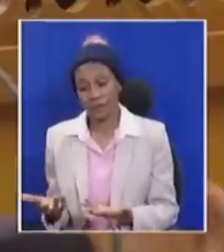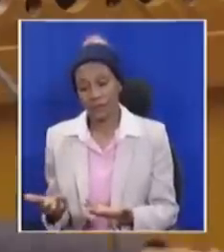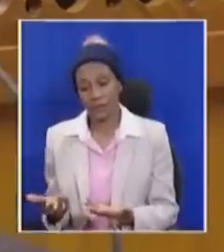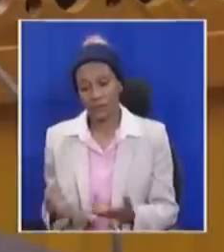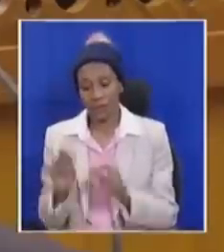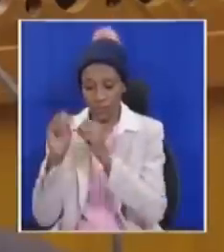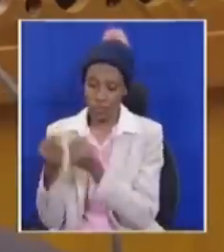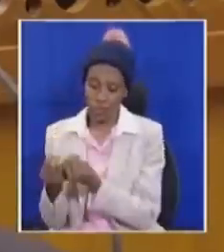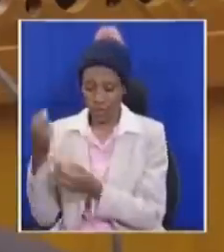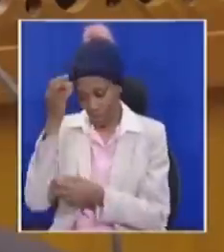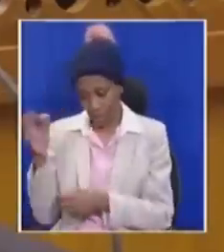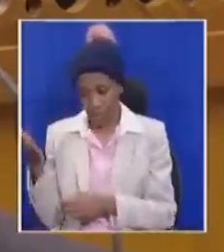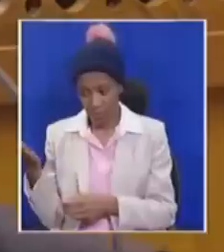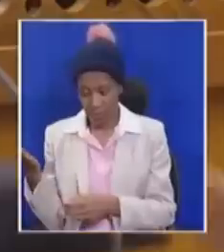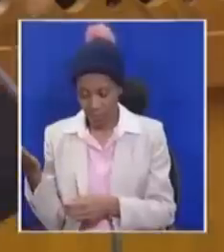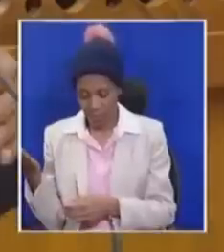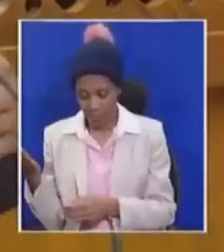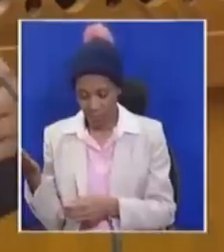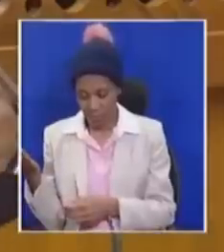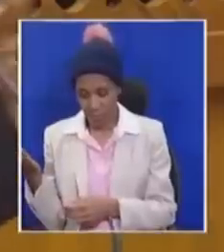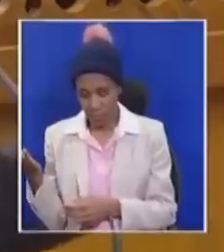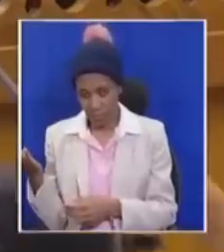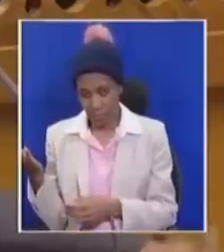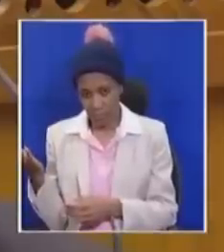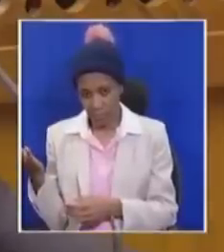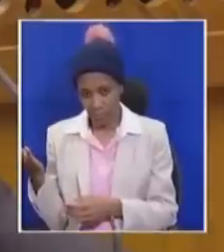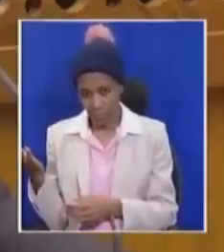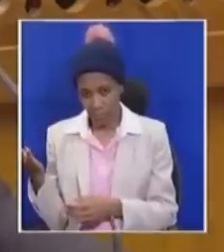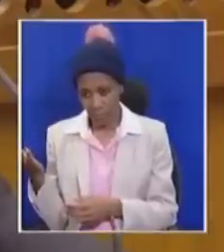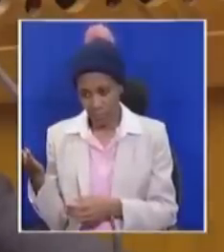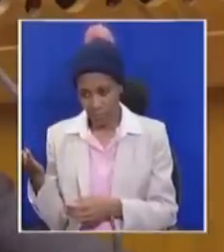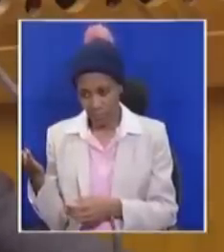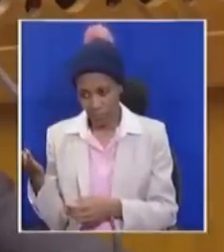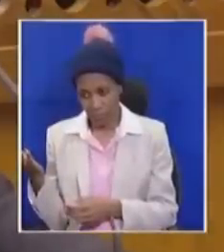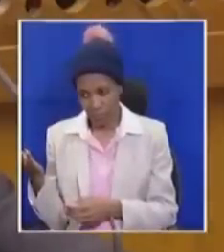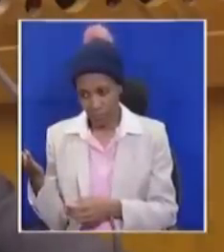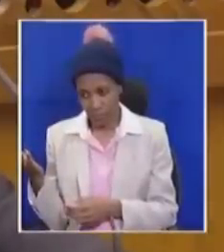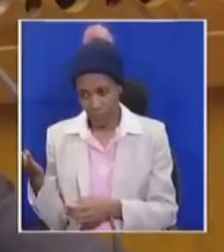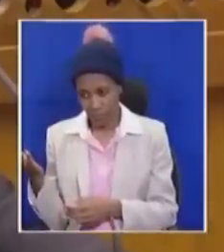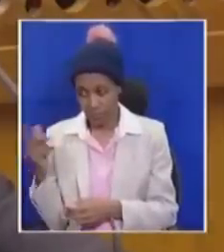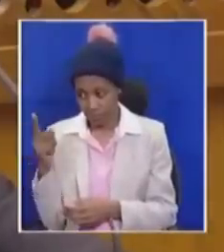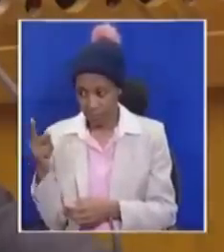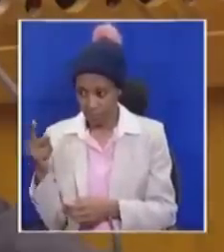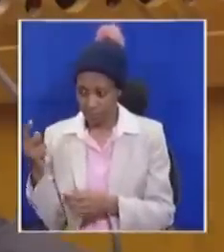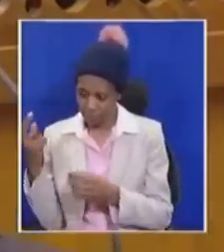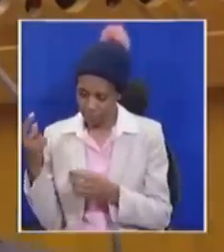national government should come closer to provinces.